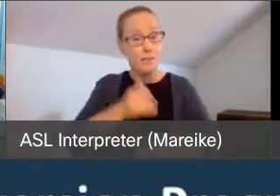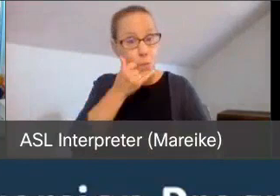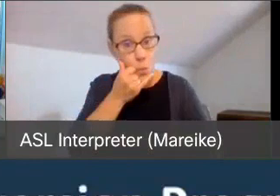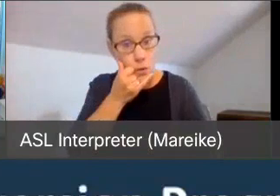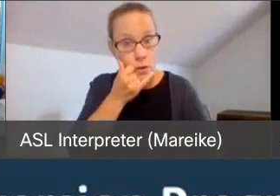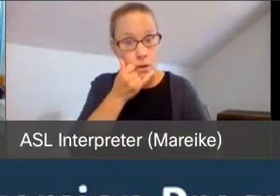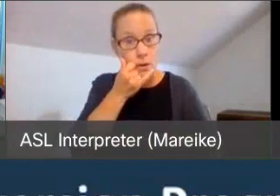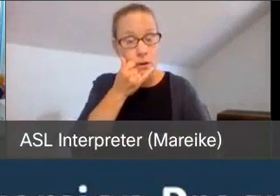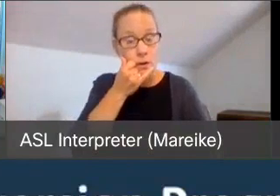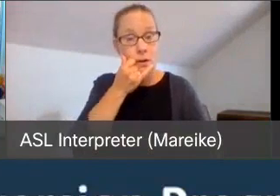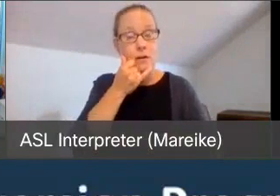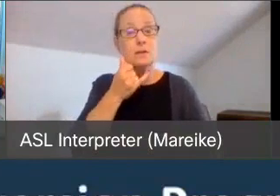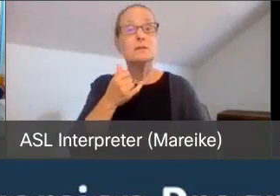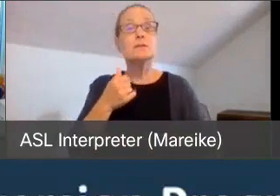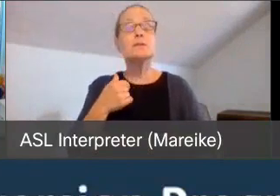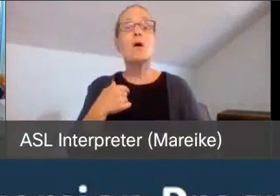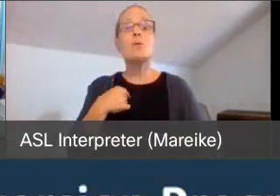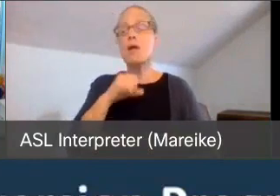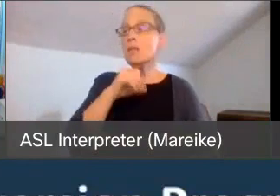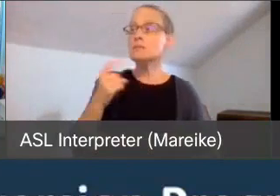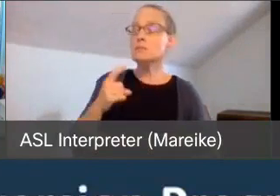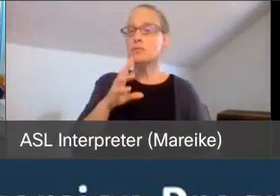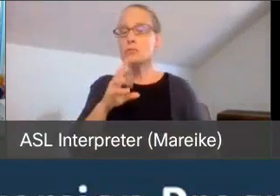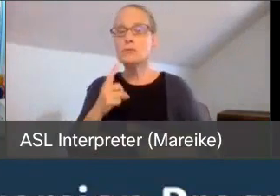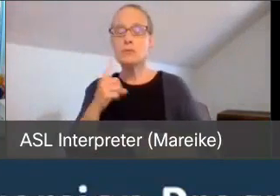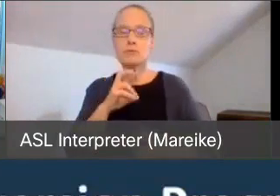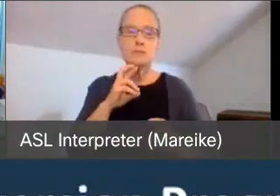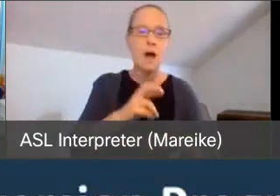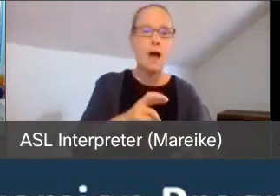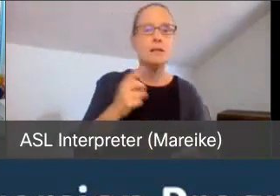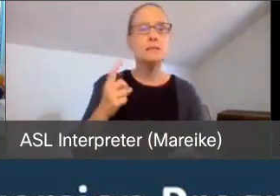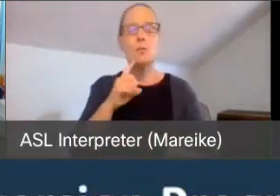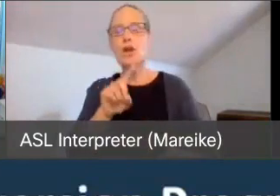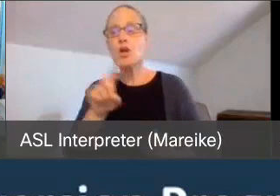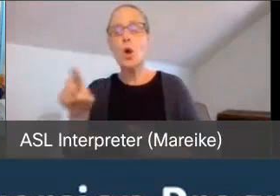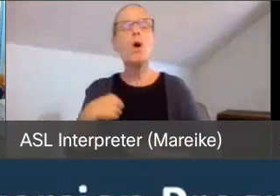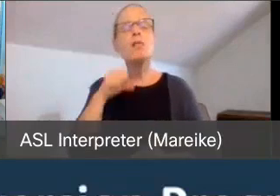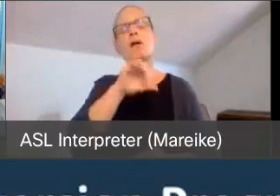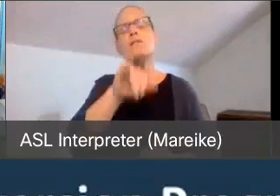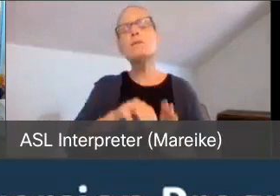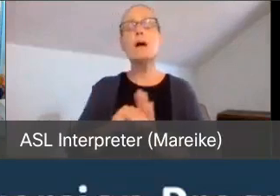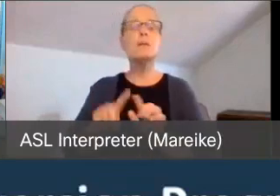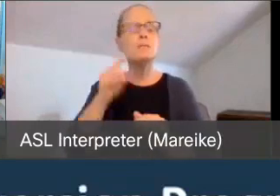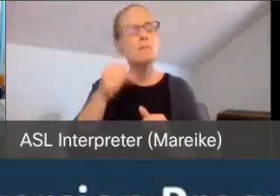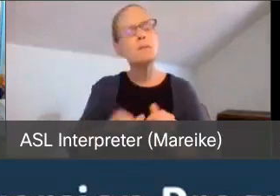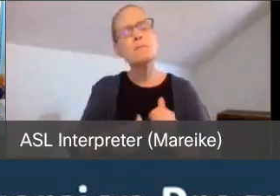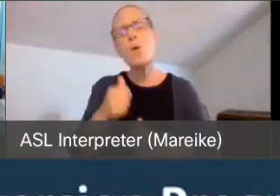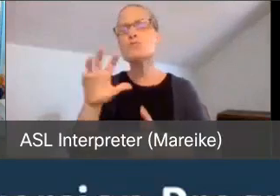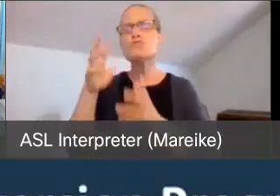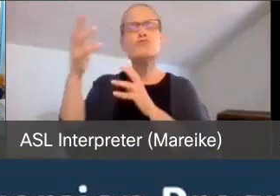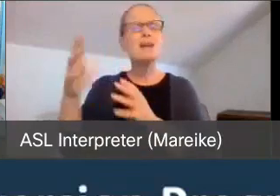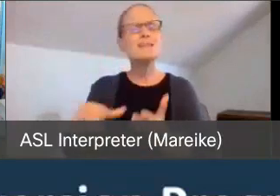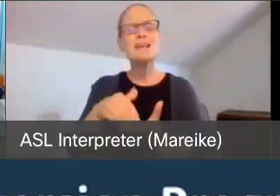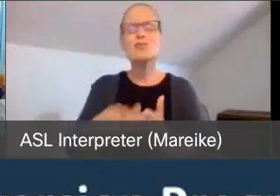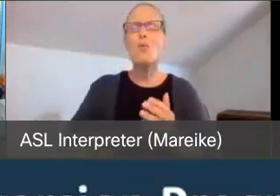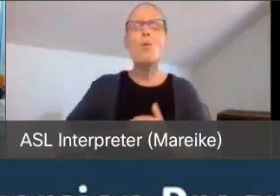I love the someone to talk to, someone to respond, someone somewhere to go model, keep in mind that for most crisis centers across